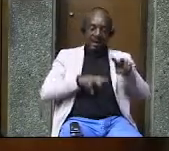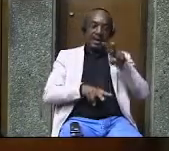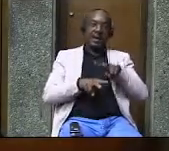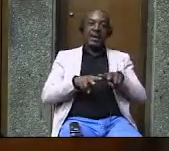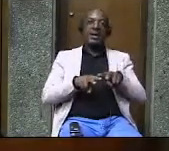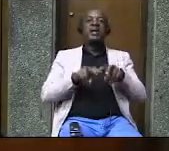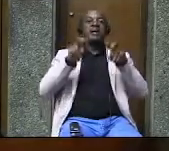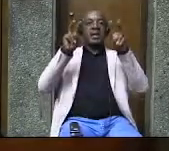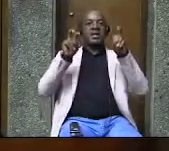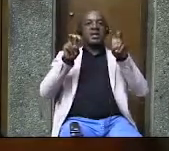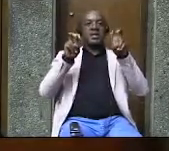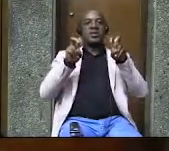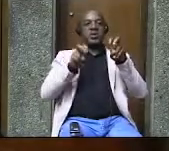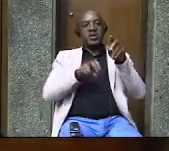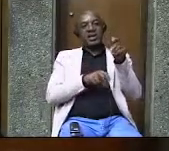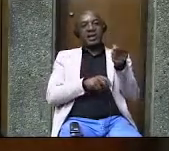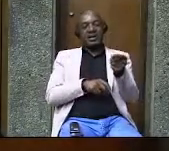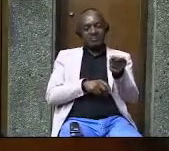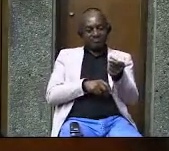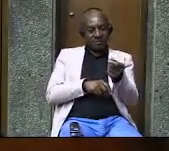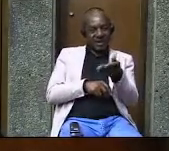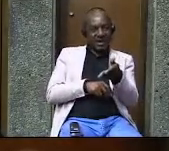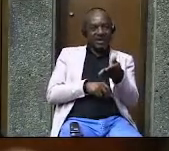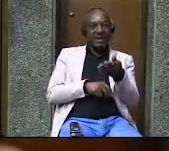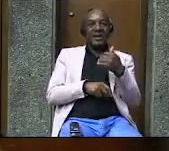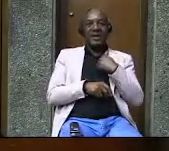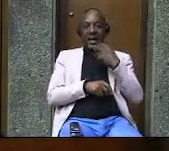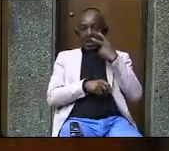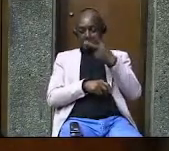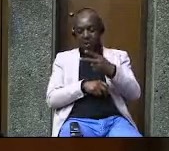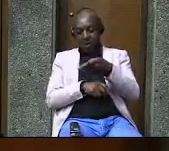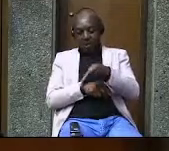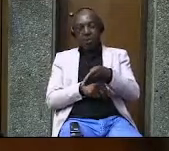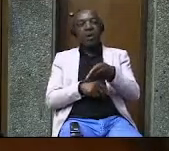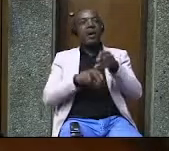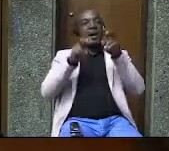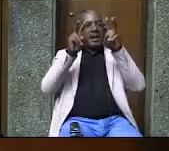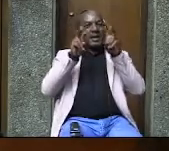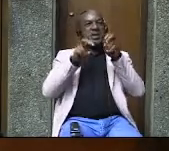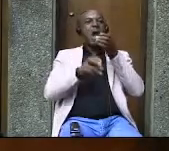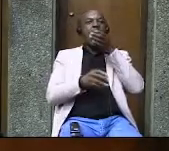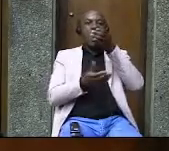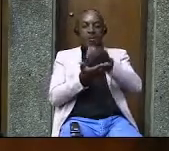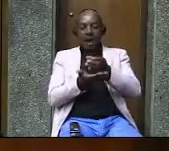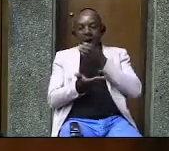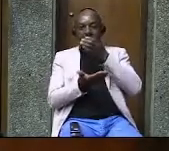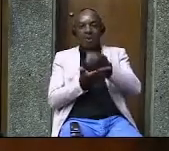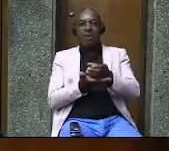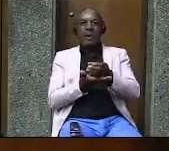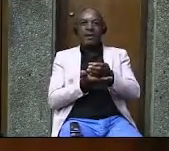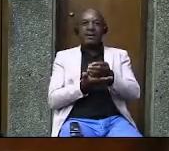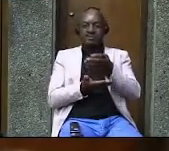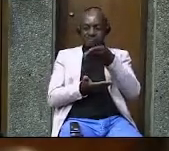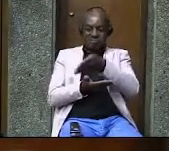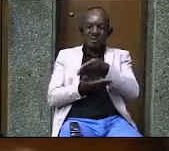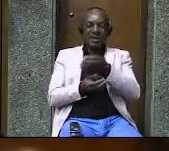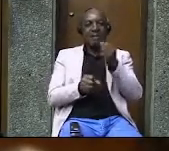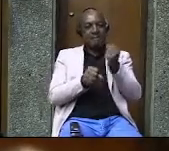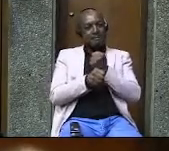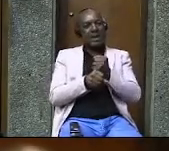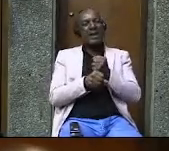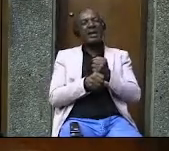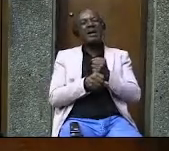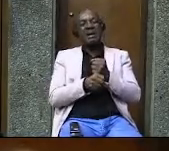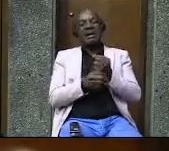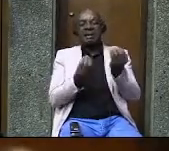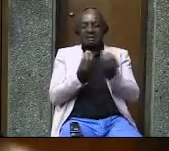appeal. Again, I'm seeing that there's an issue that could be problematic in this clause, because as any dispute or lack